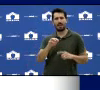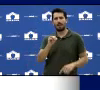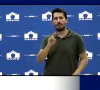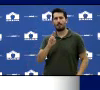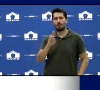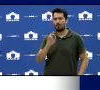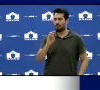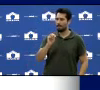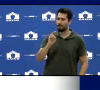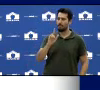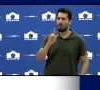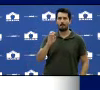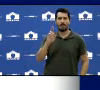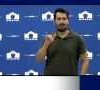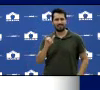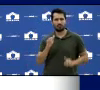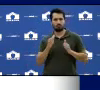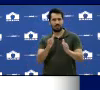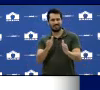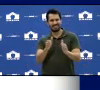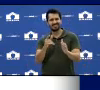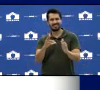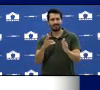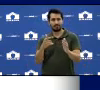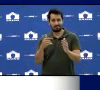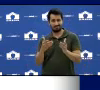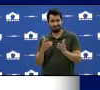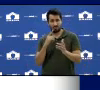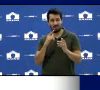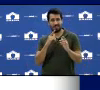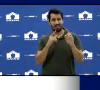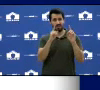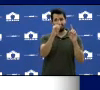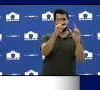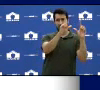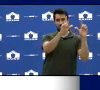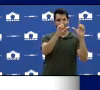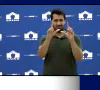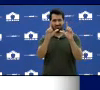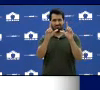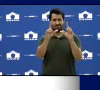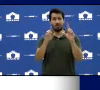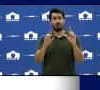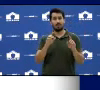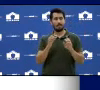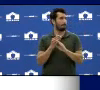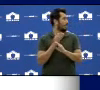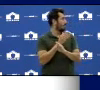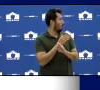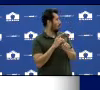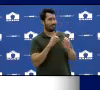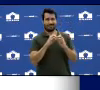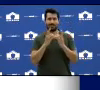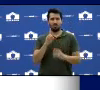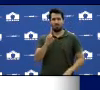Mulberry Street. So the big change is that portion of Monte Vista is moving out of District 1. District 1 was one of the larger